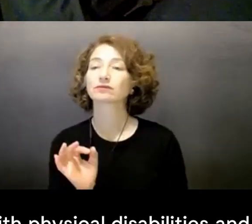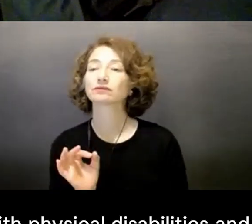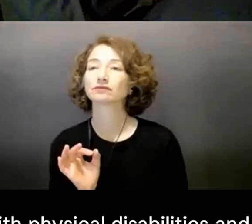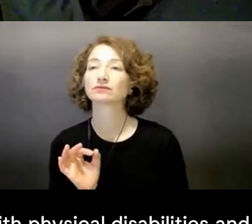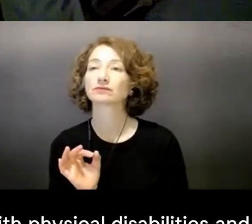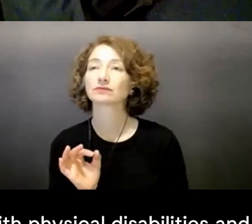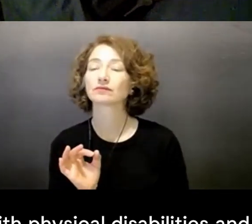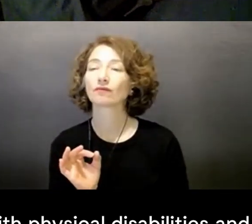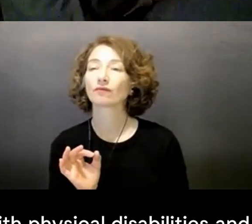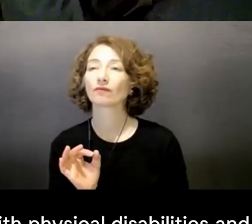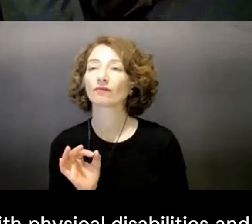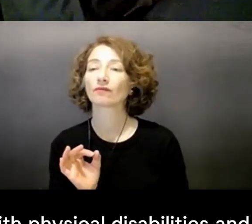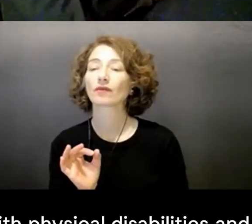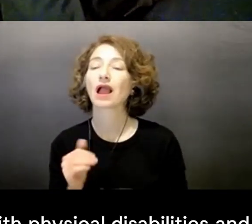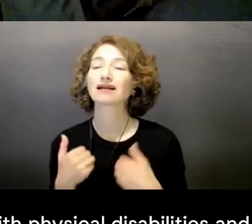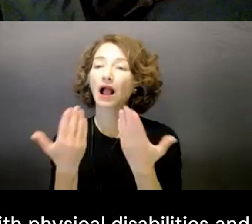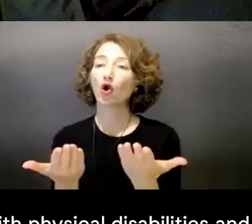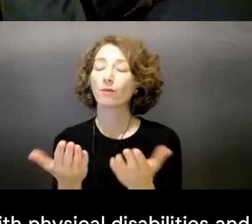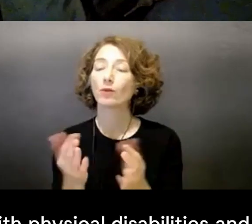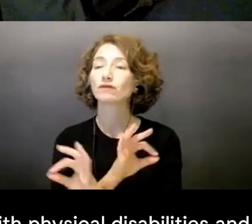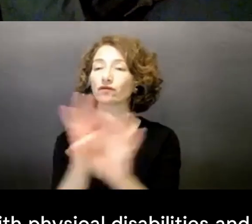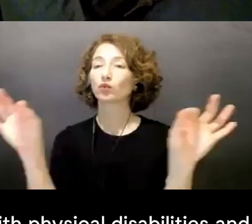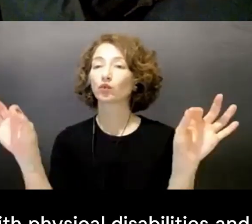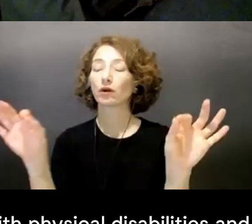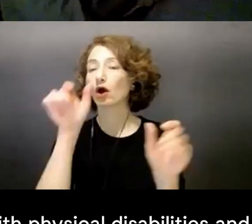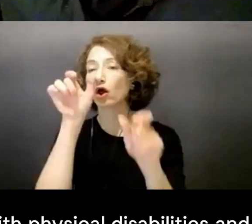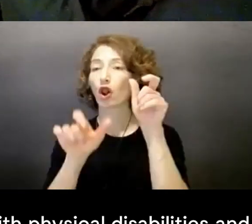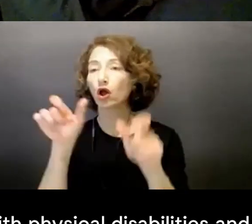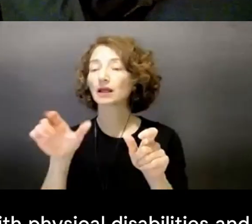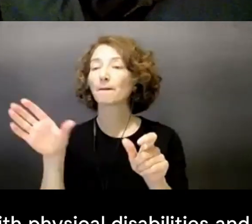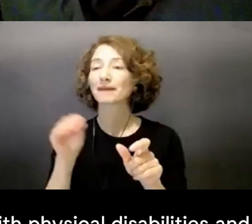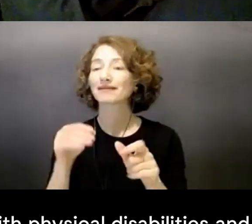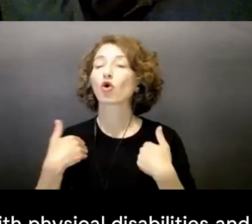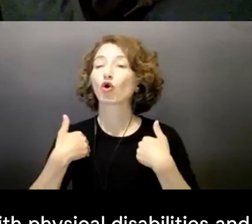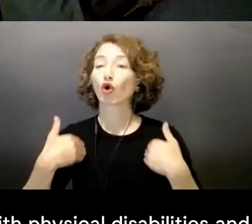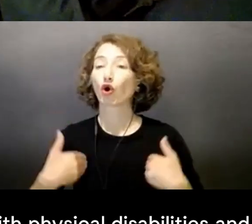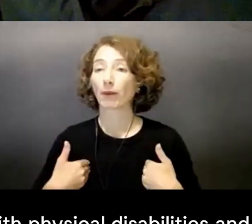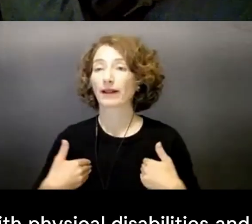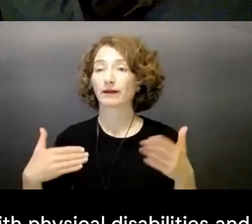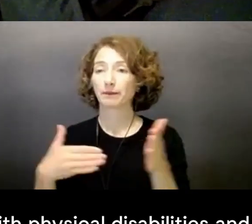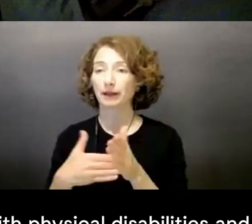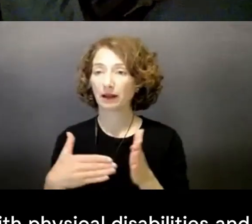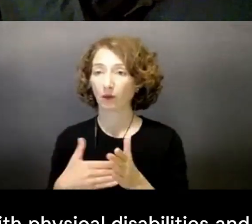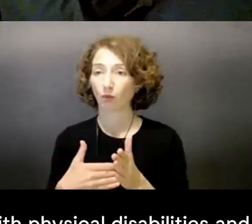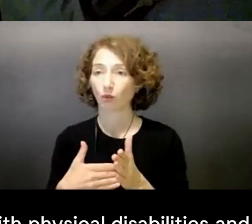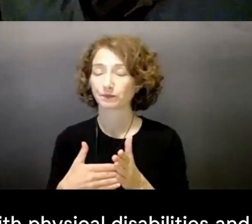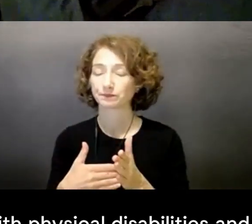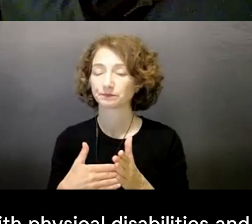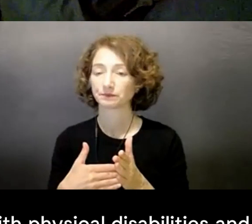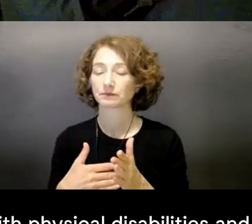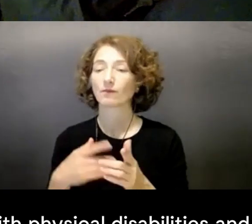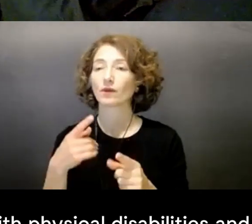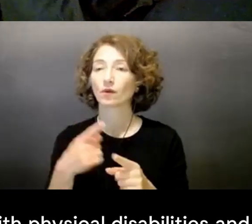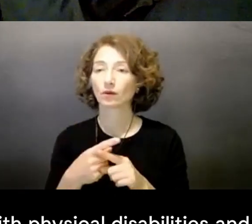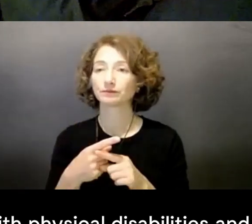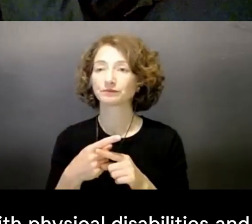basically making offers for people with physical disabilities and blind